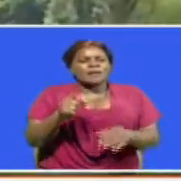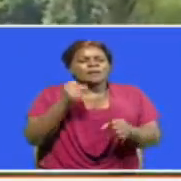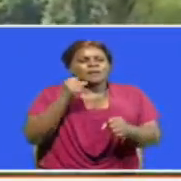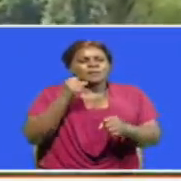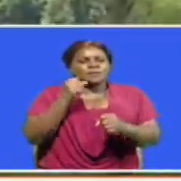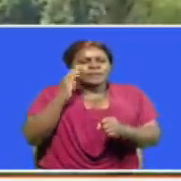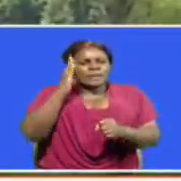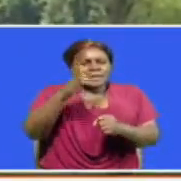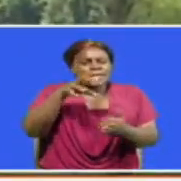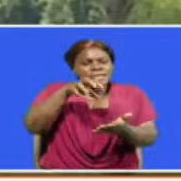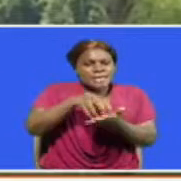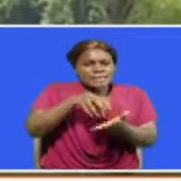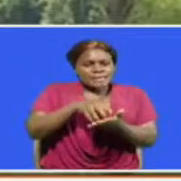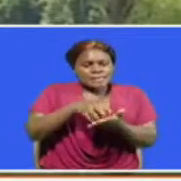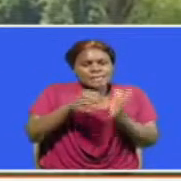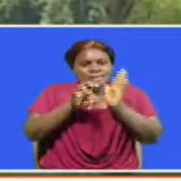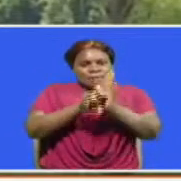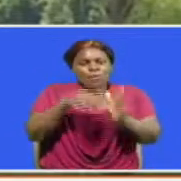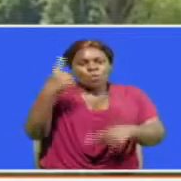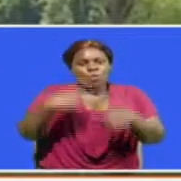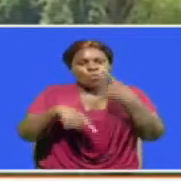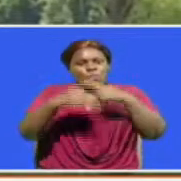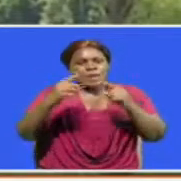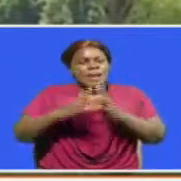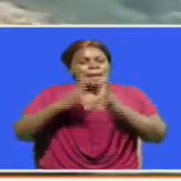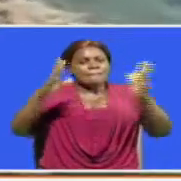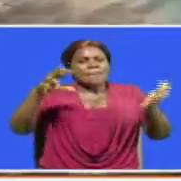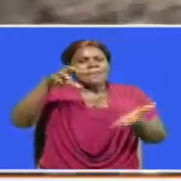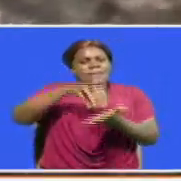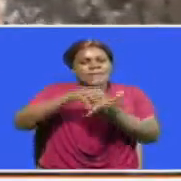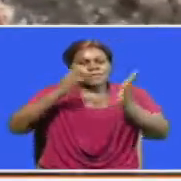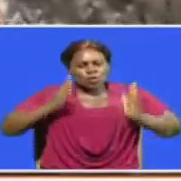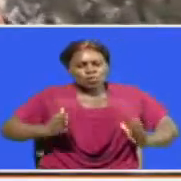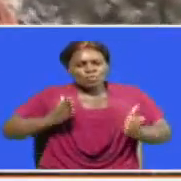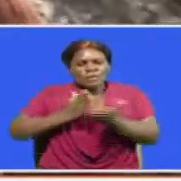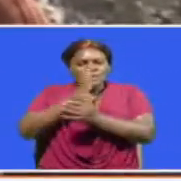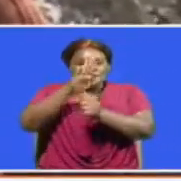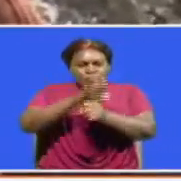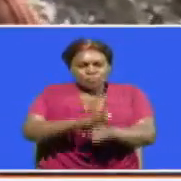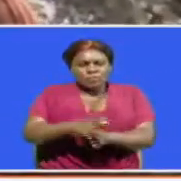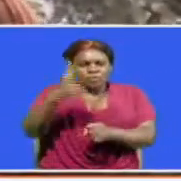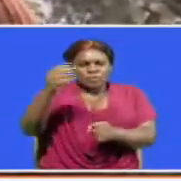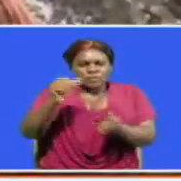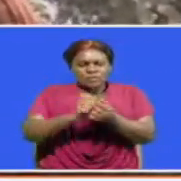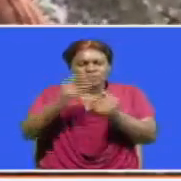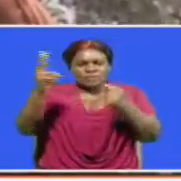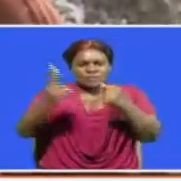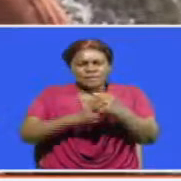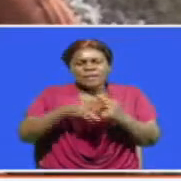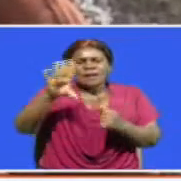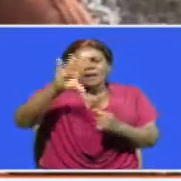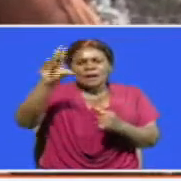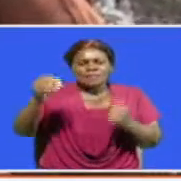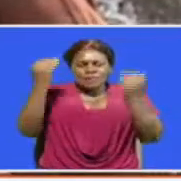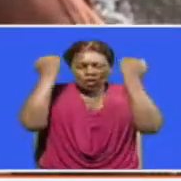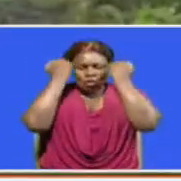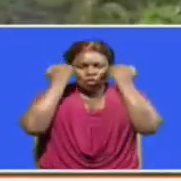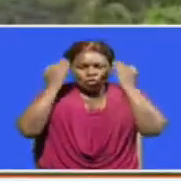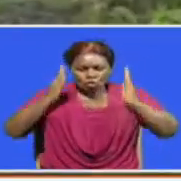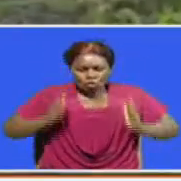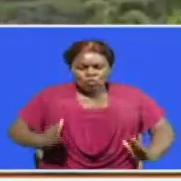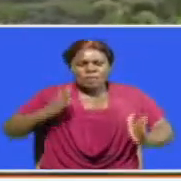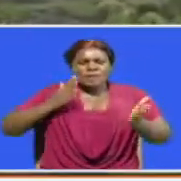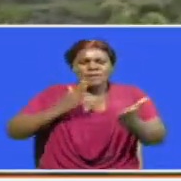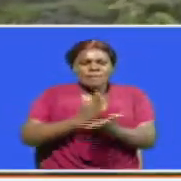on. Case in point, they won a major landmark case on human rights violation in 2017 at the African Court of Human and